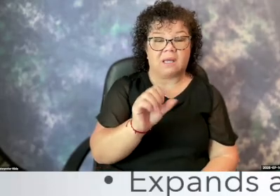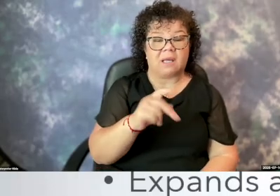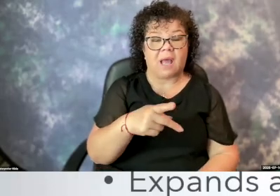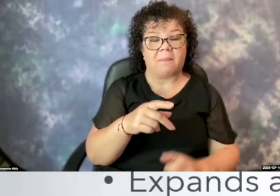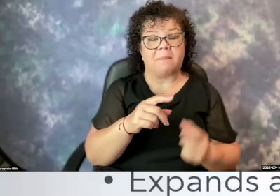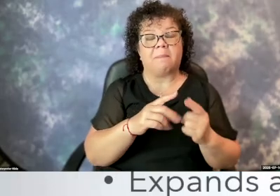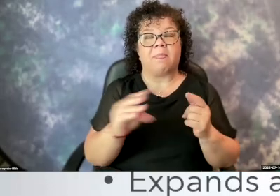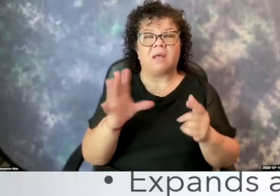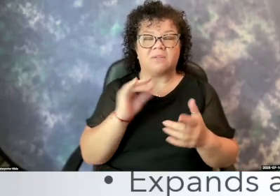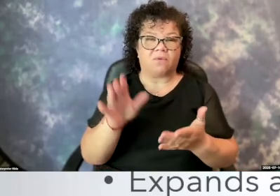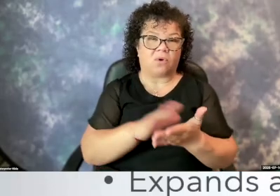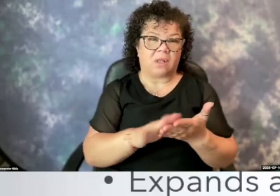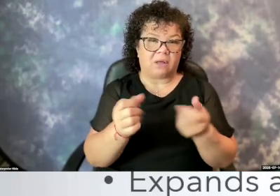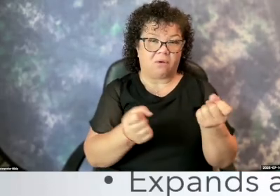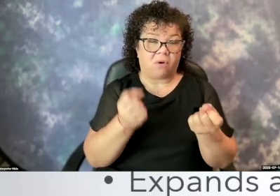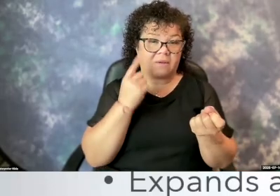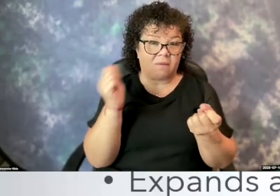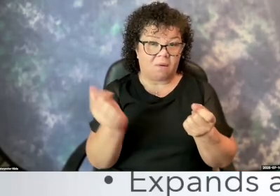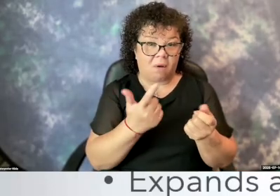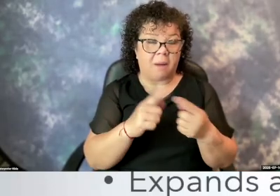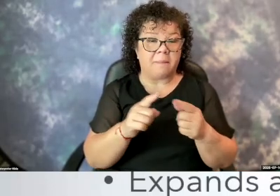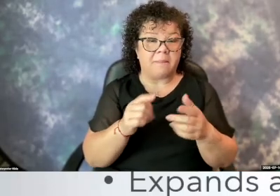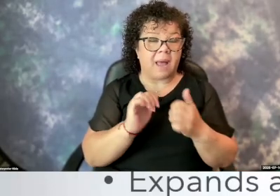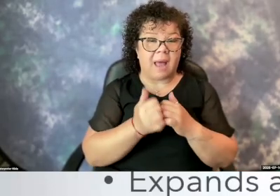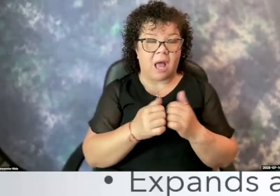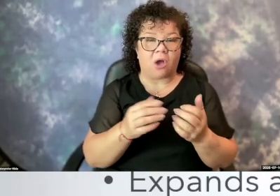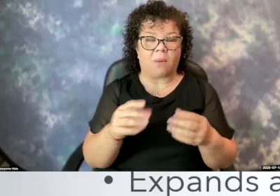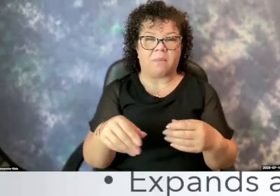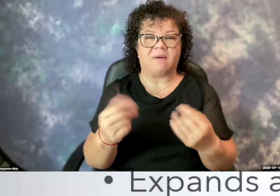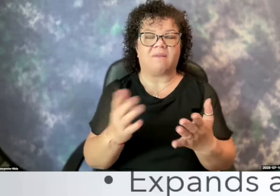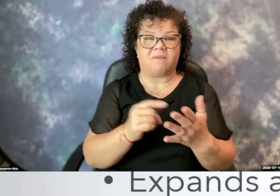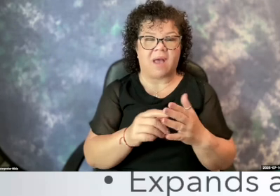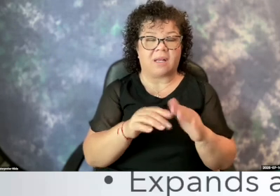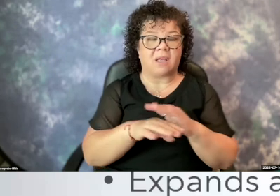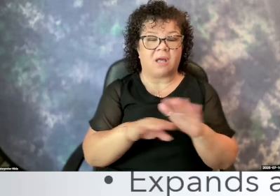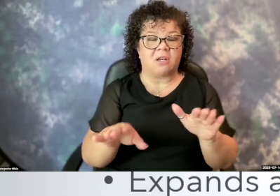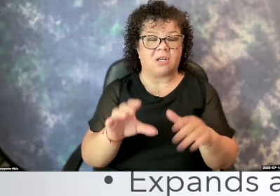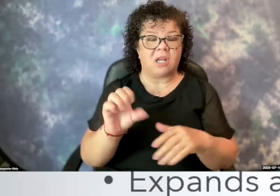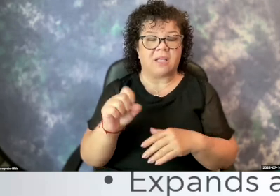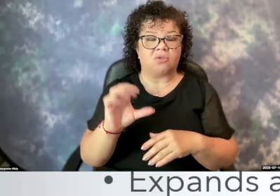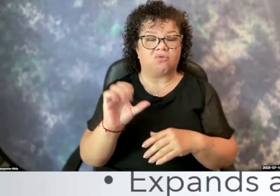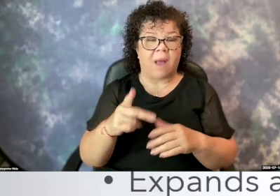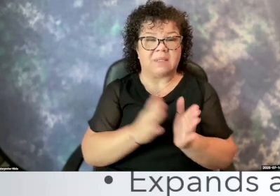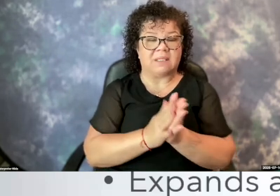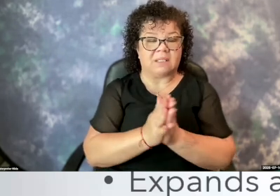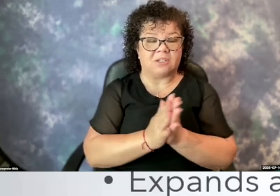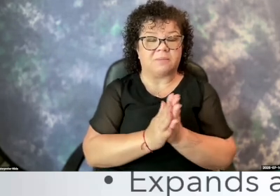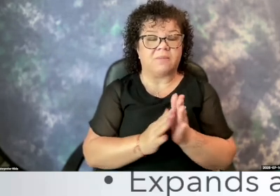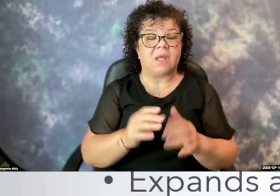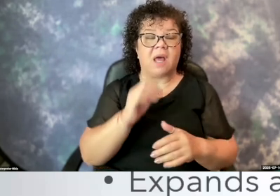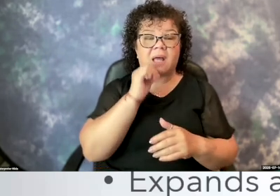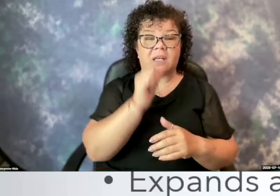solutions. DCAP is designed to be a complementary option to regional Clean Cars for All by providing a pathway for